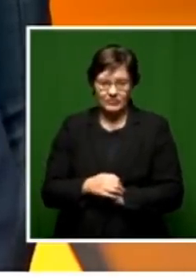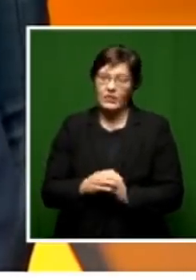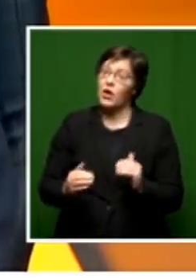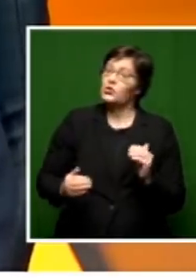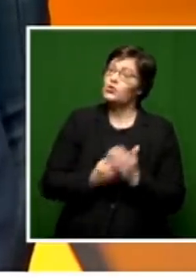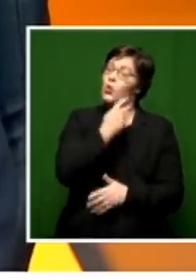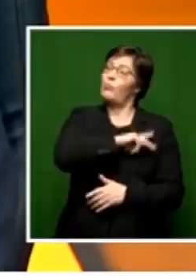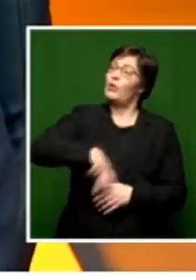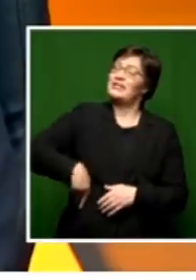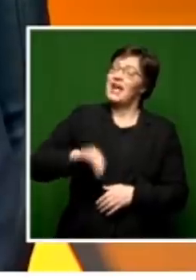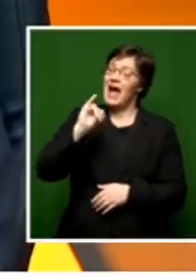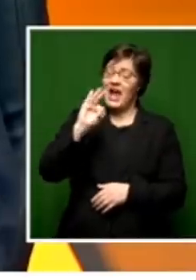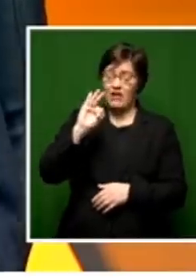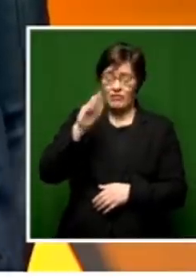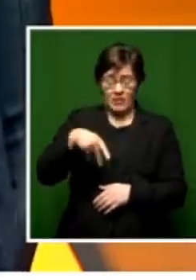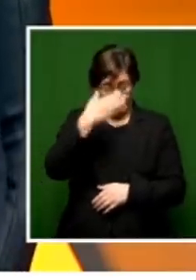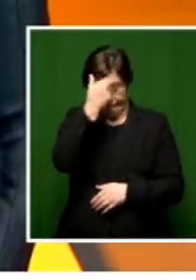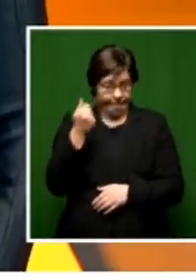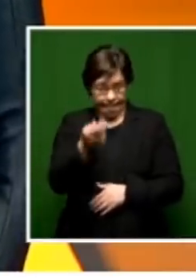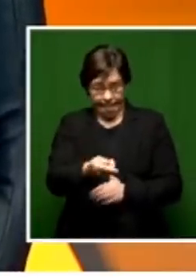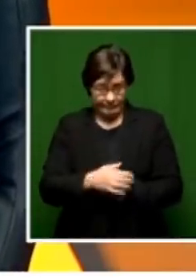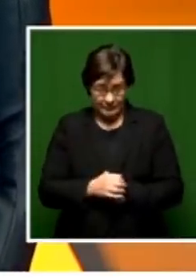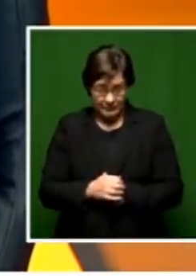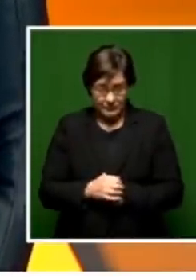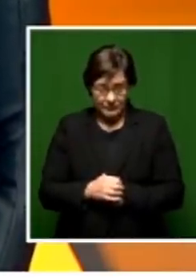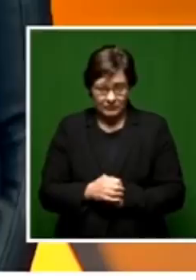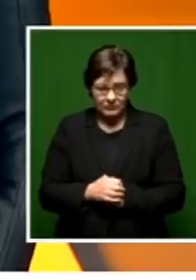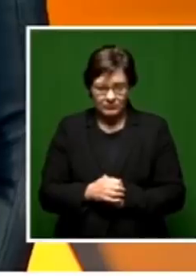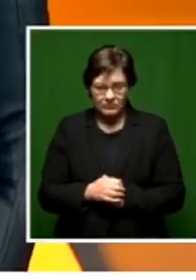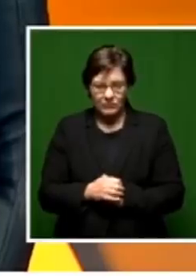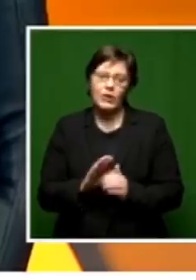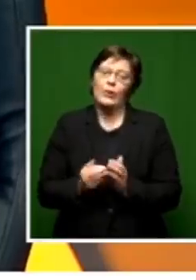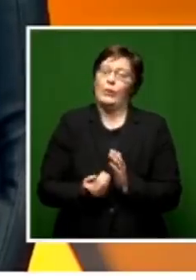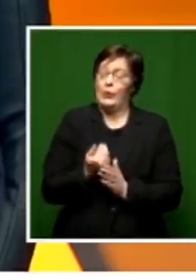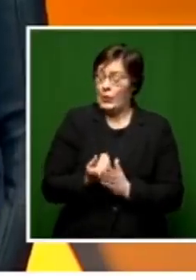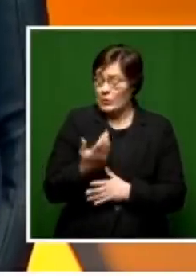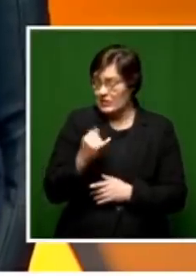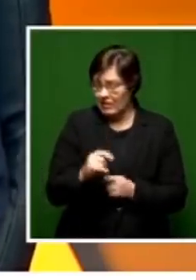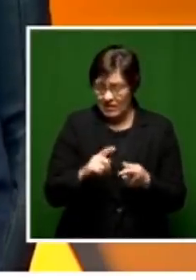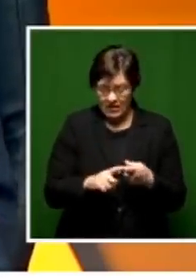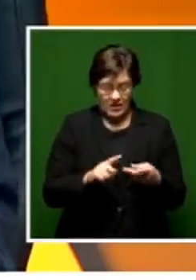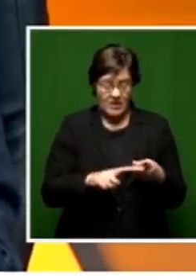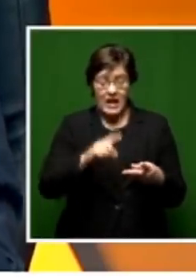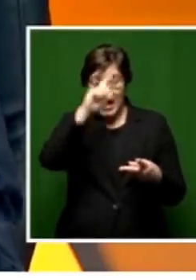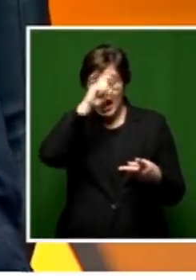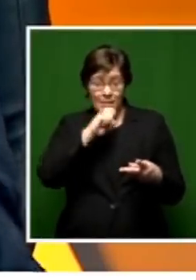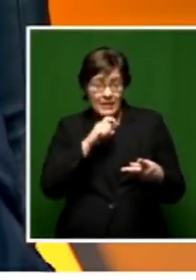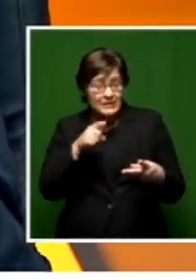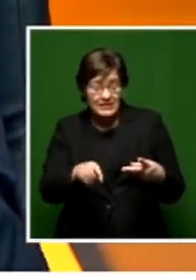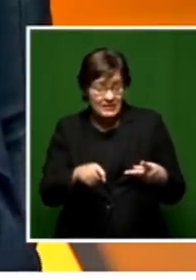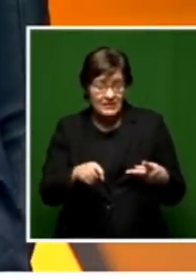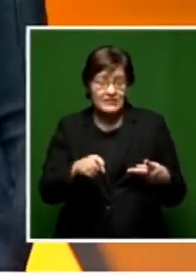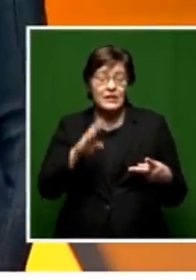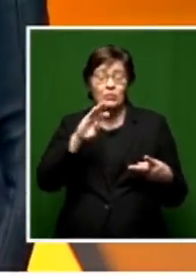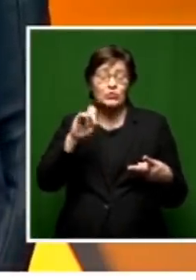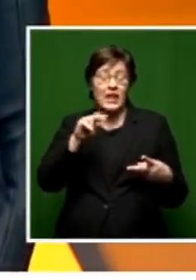do, because he's new. He doesn't have the same imagery as Gacha Buthelezi. So these patron-based parties, if you